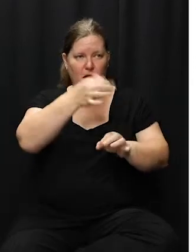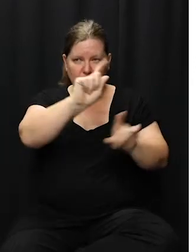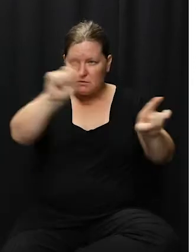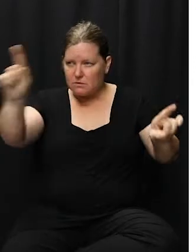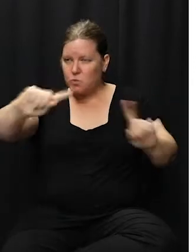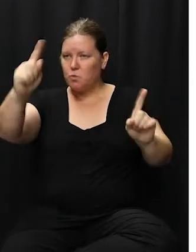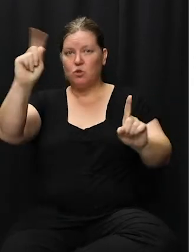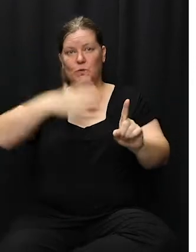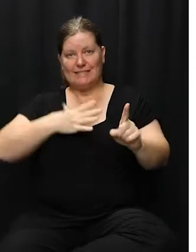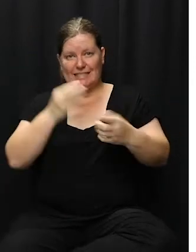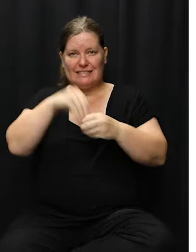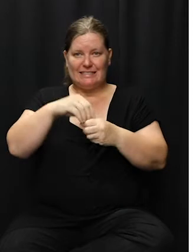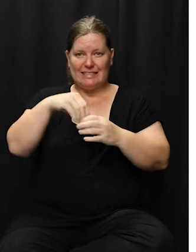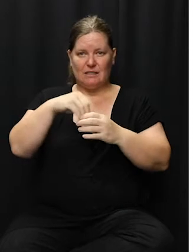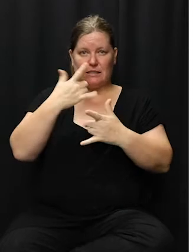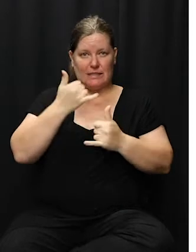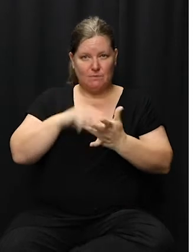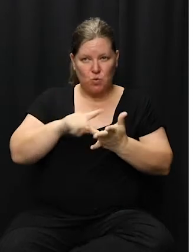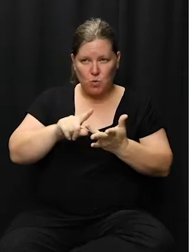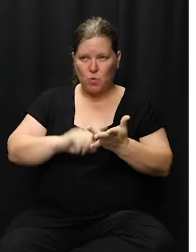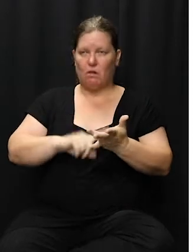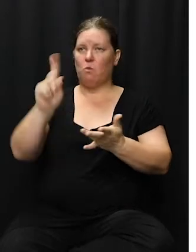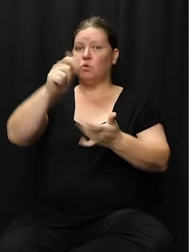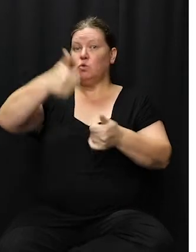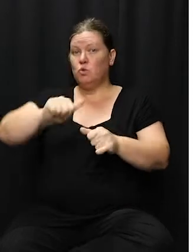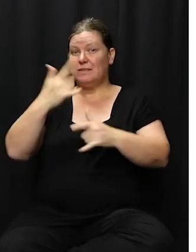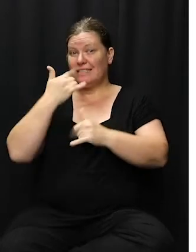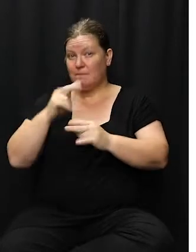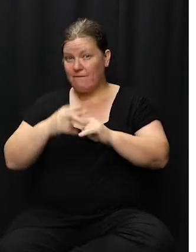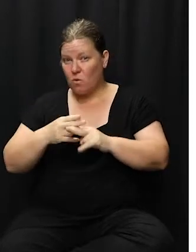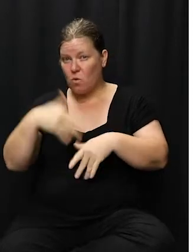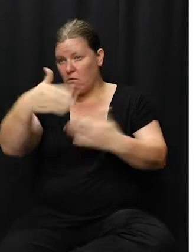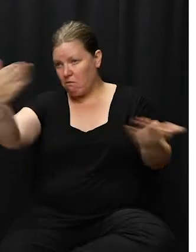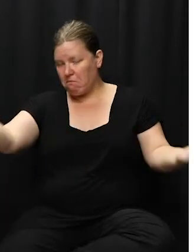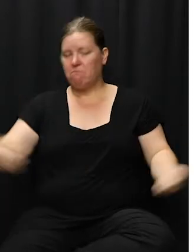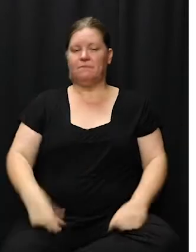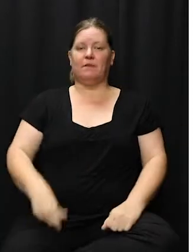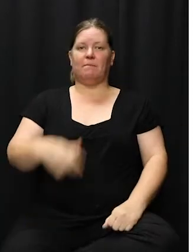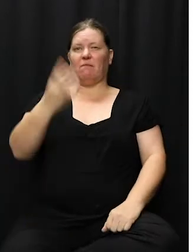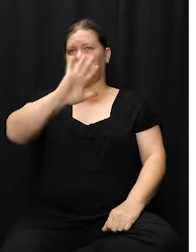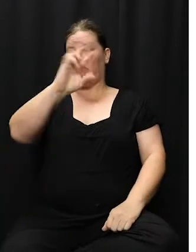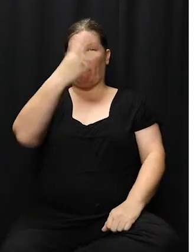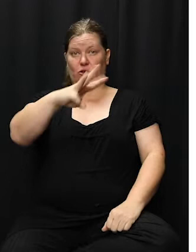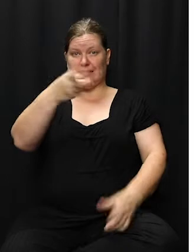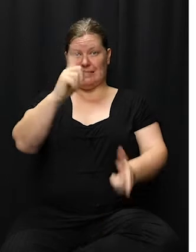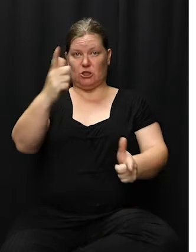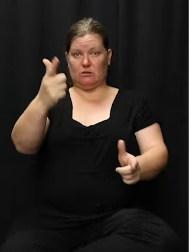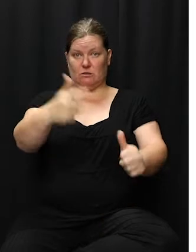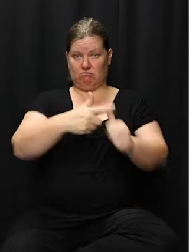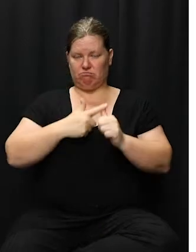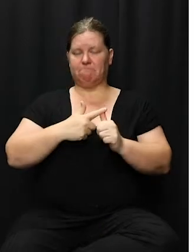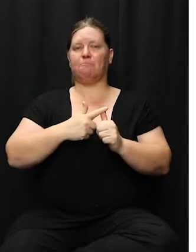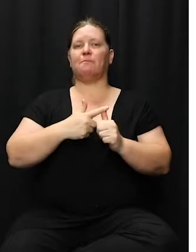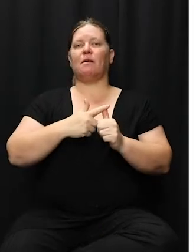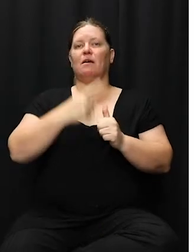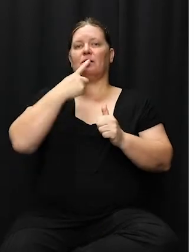asked them, what do they need in an assessment tool? What do they use assessment tools for, etc. And I got about 30 teachers